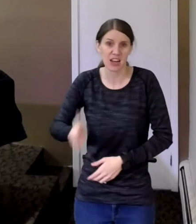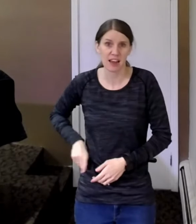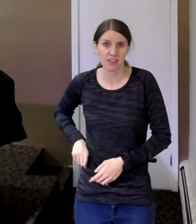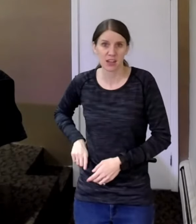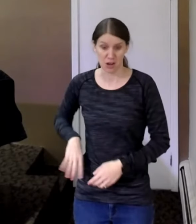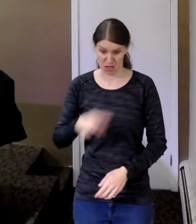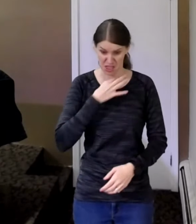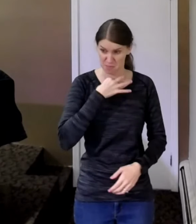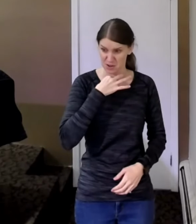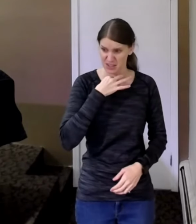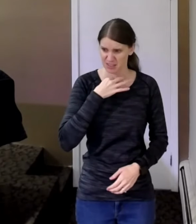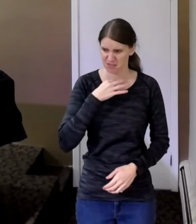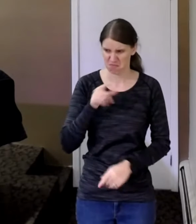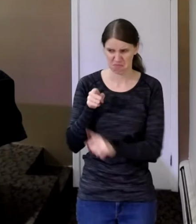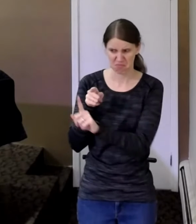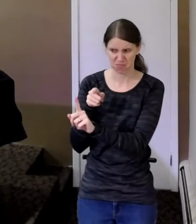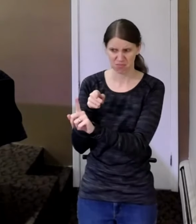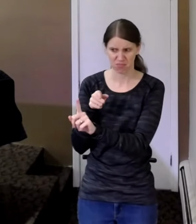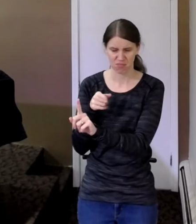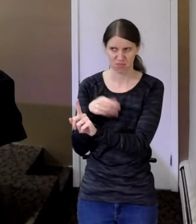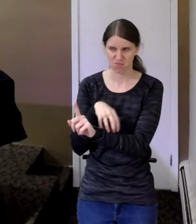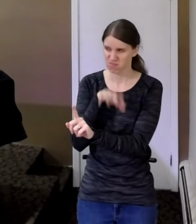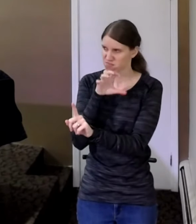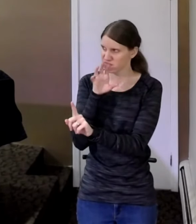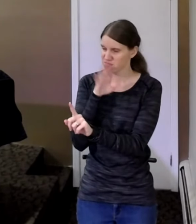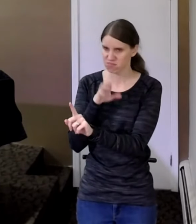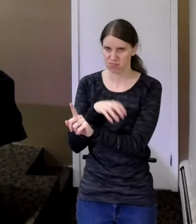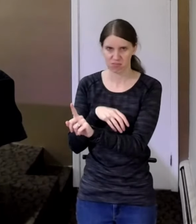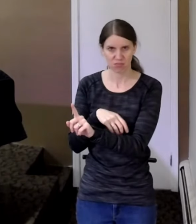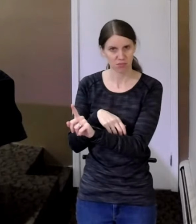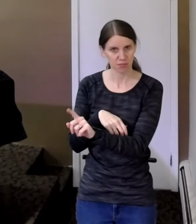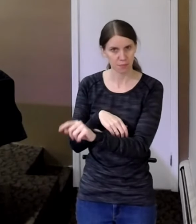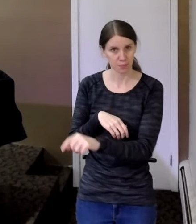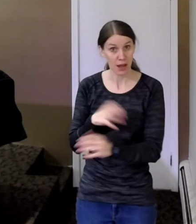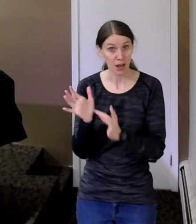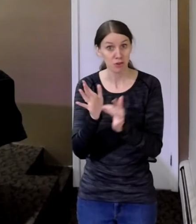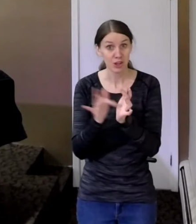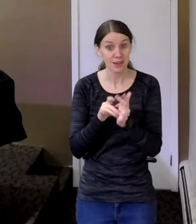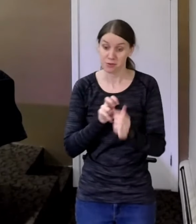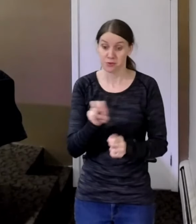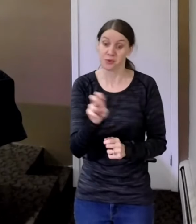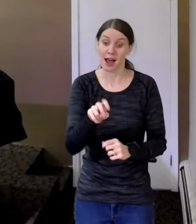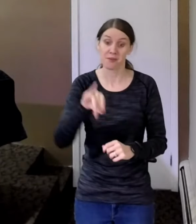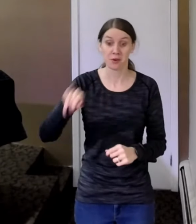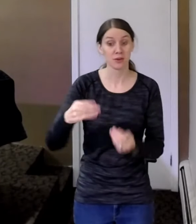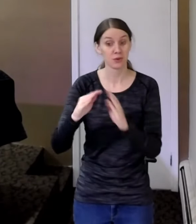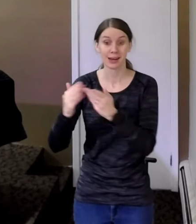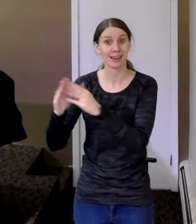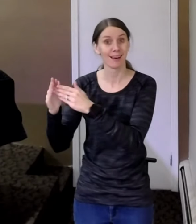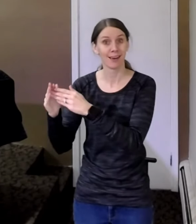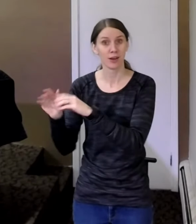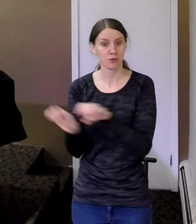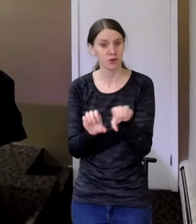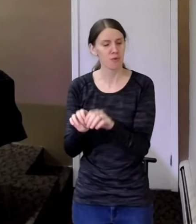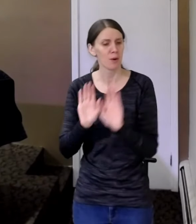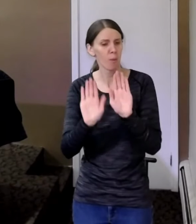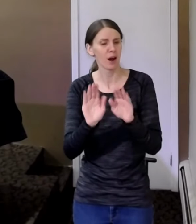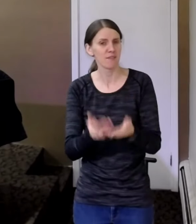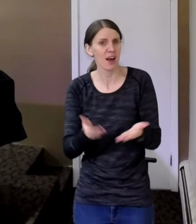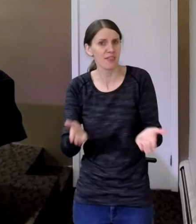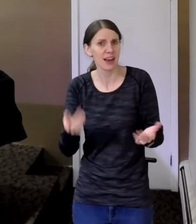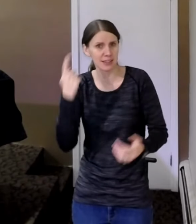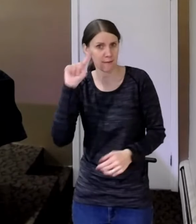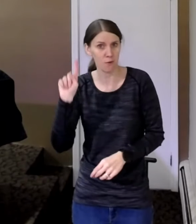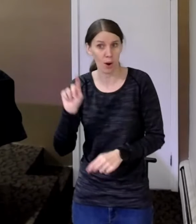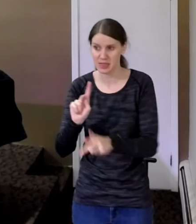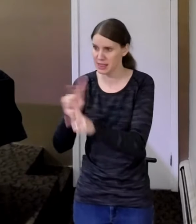sore displeased." Here's Jesus in town, doing great things for their people,